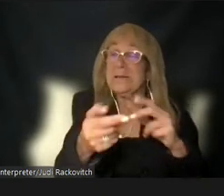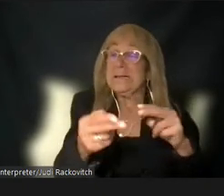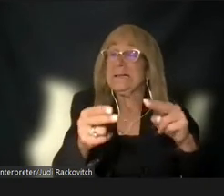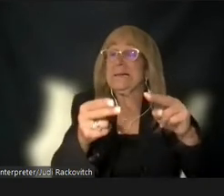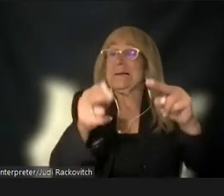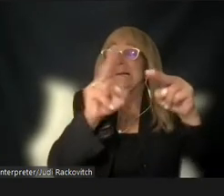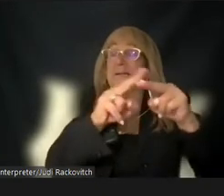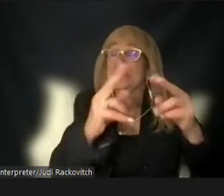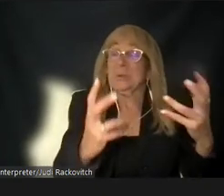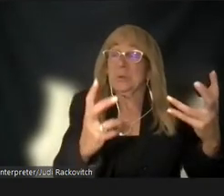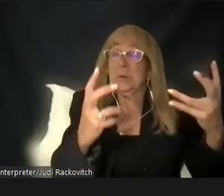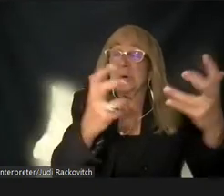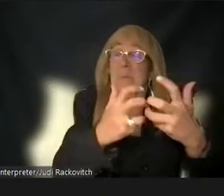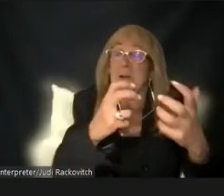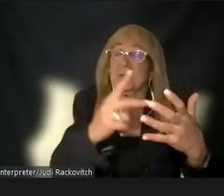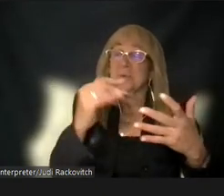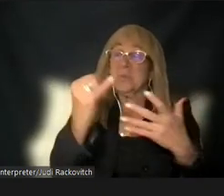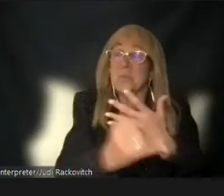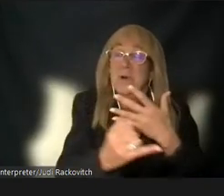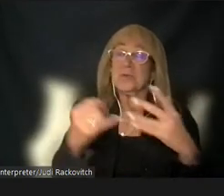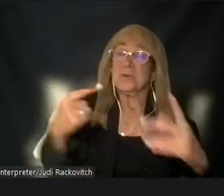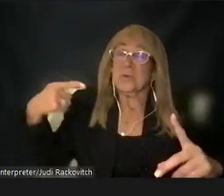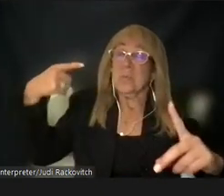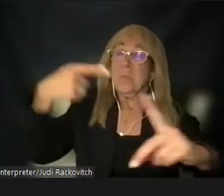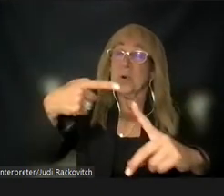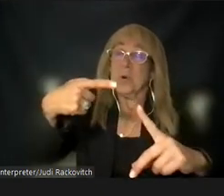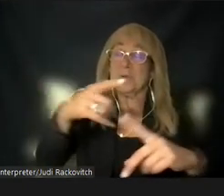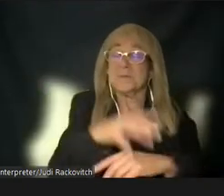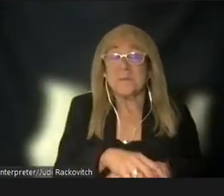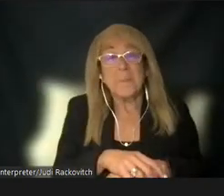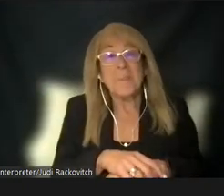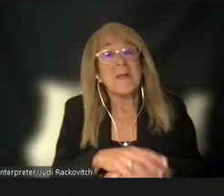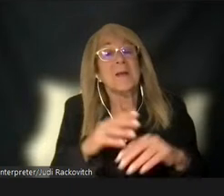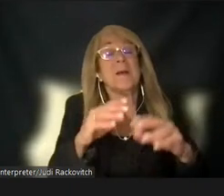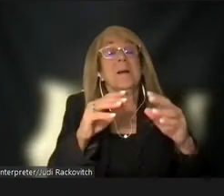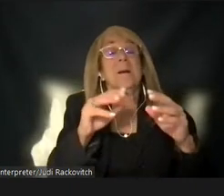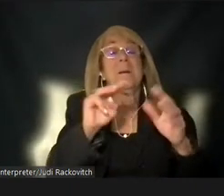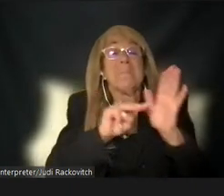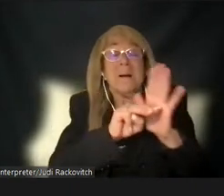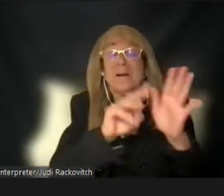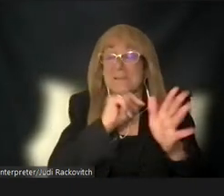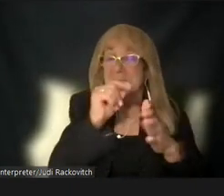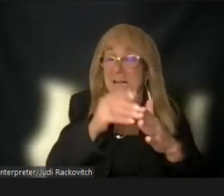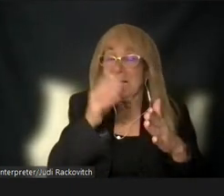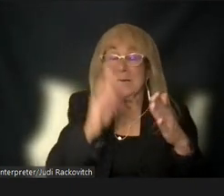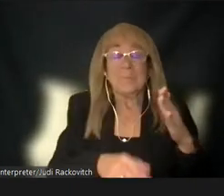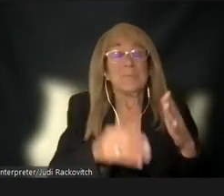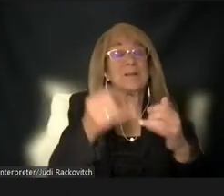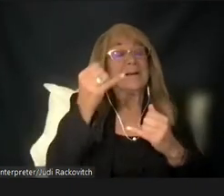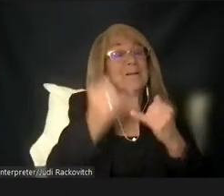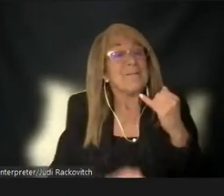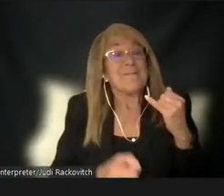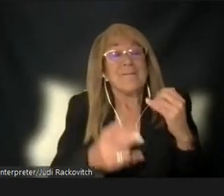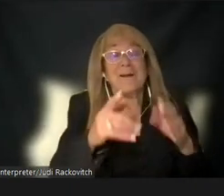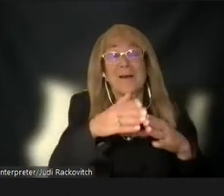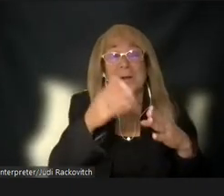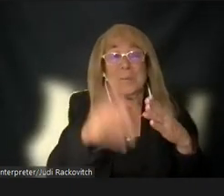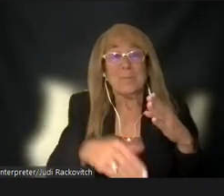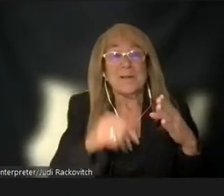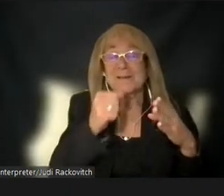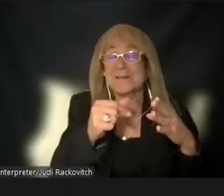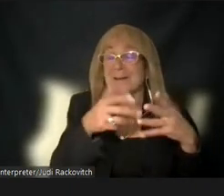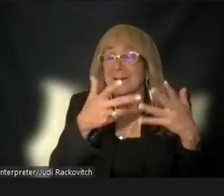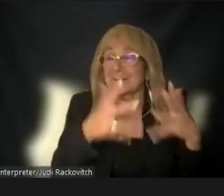purpose, needs, and objectives. The modeling is not complete, and a final determination of the toll rates will not be made in the environmental assessment.